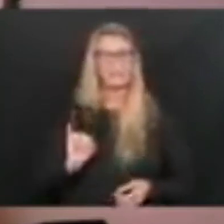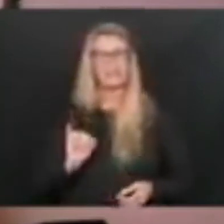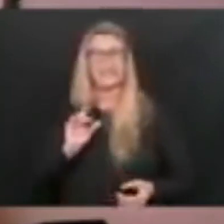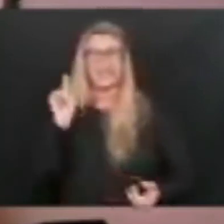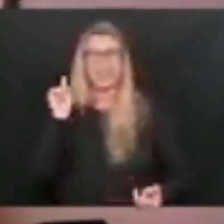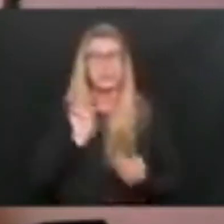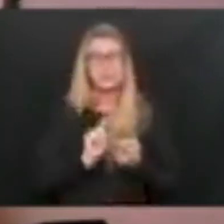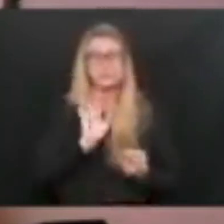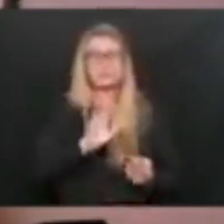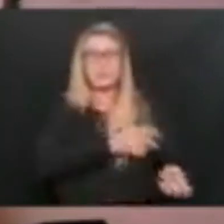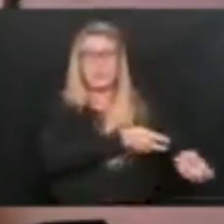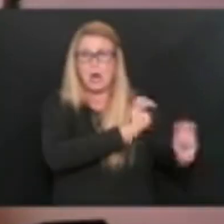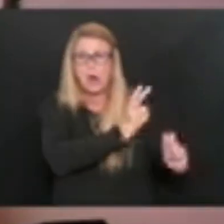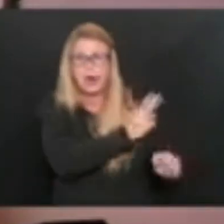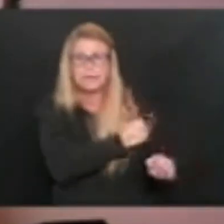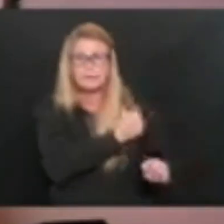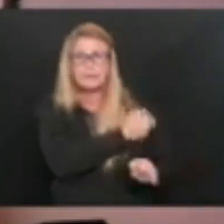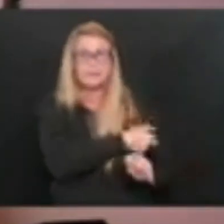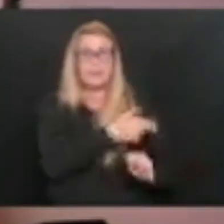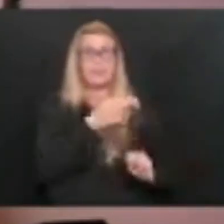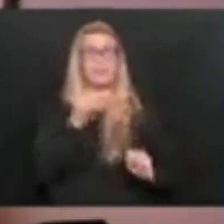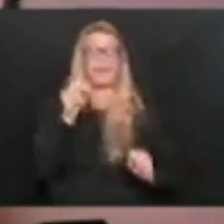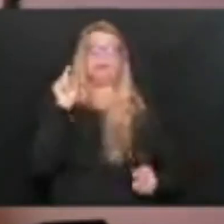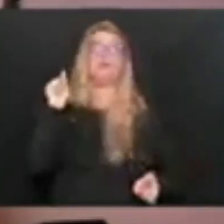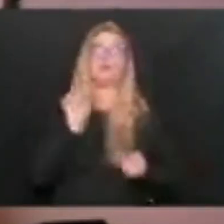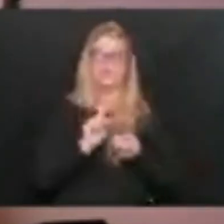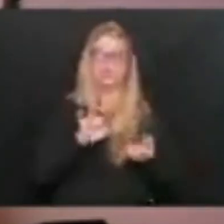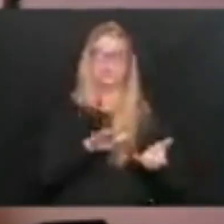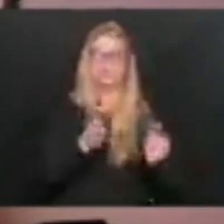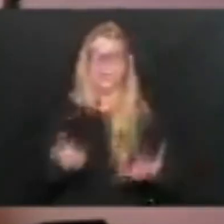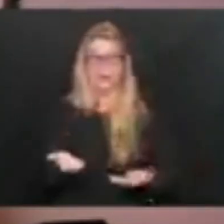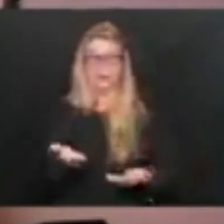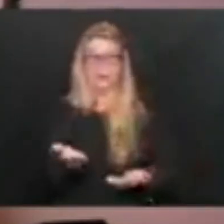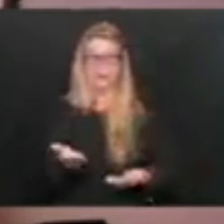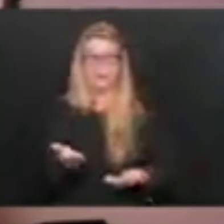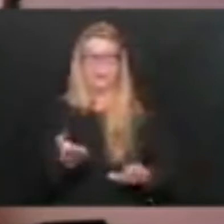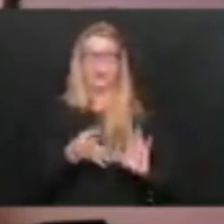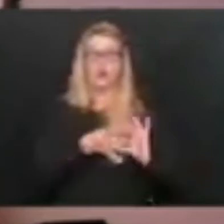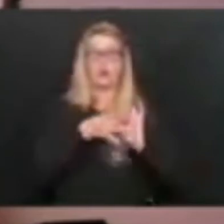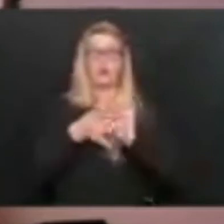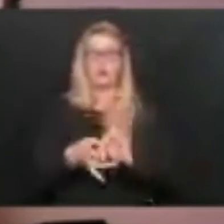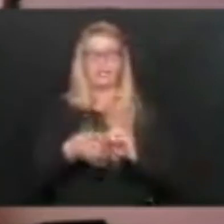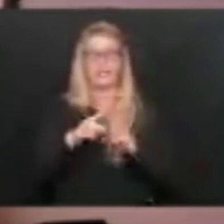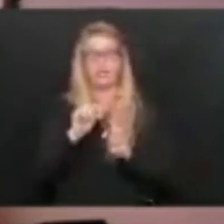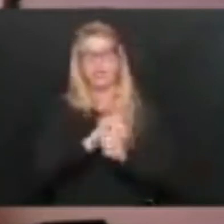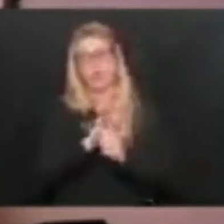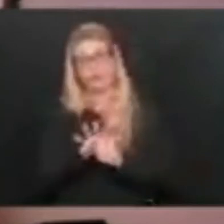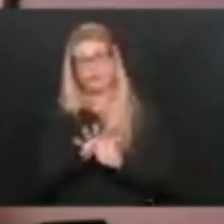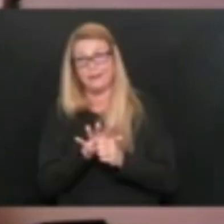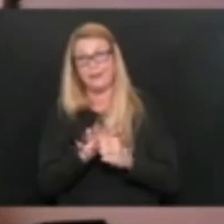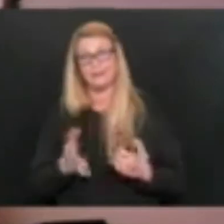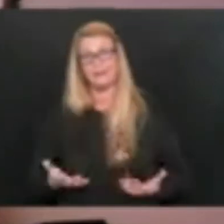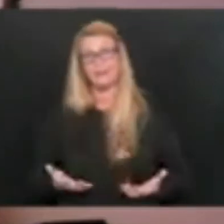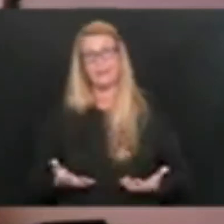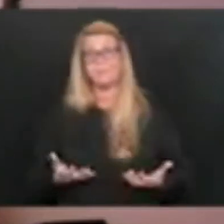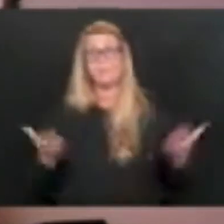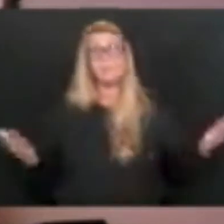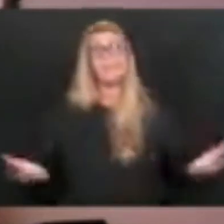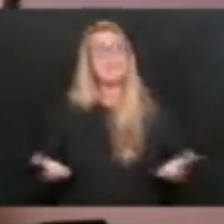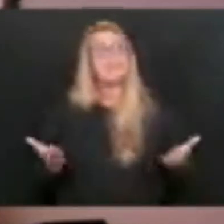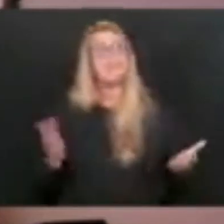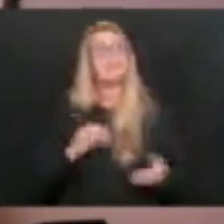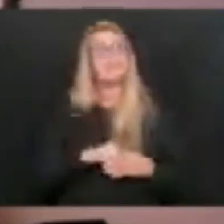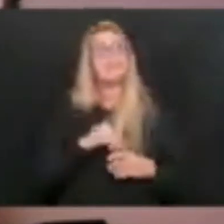death from any of the variants, as well as the native COVID virus. We know that in West